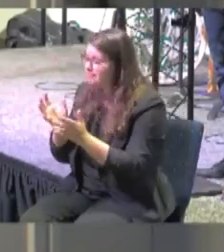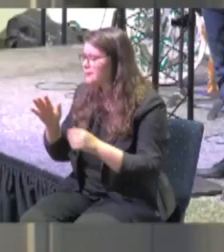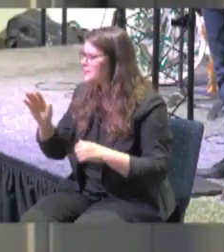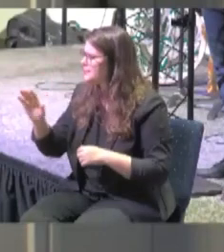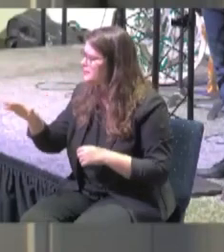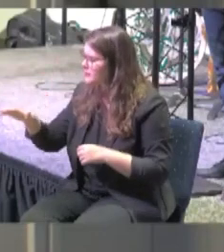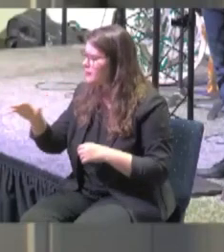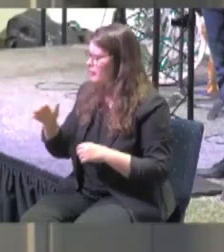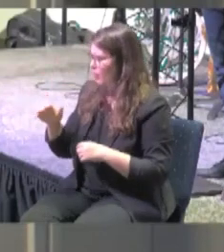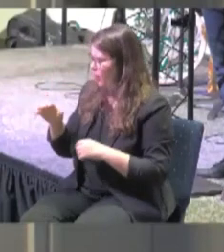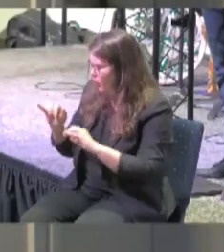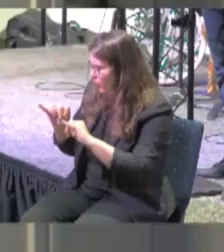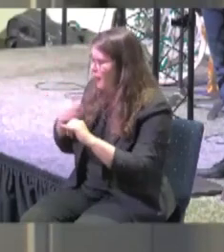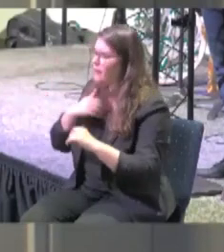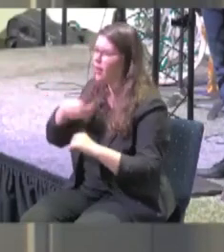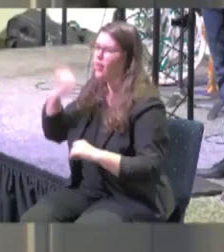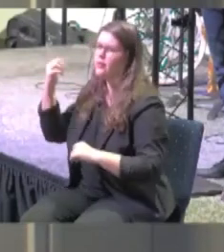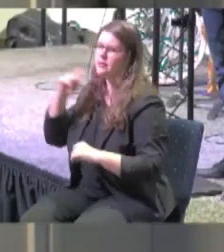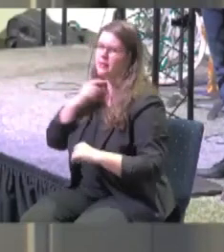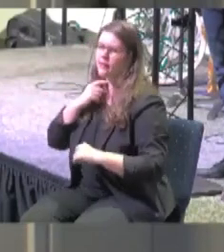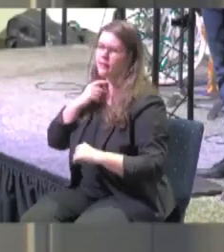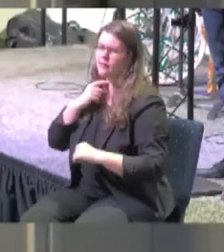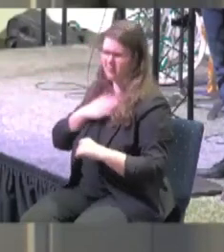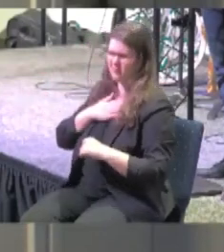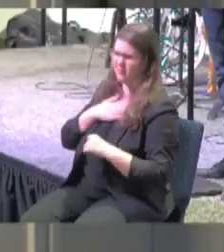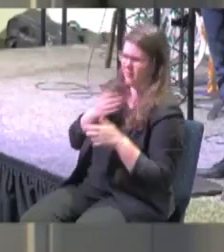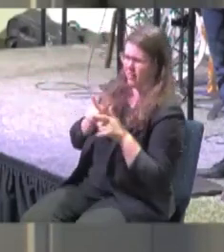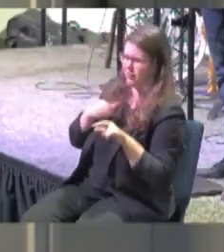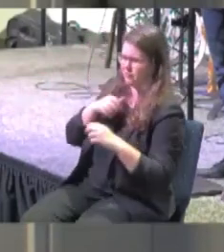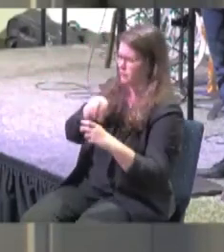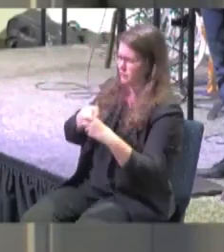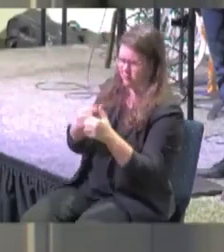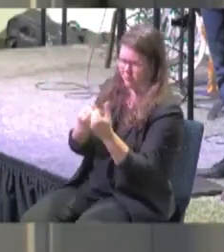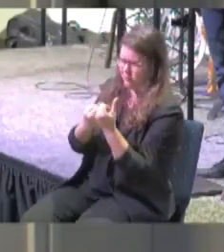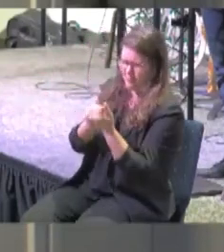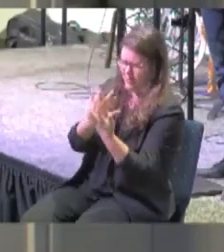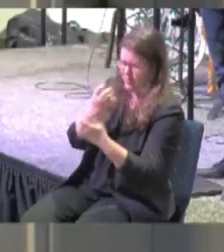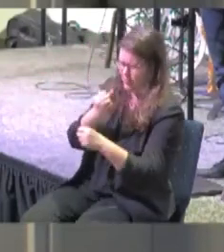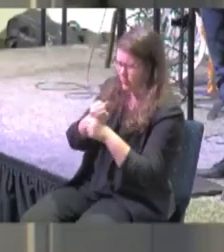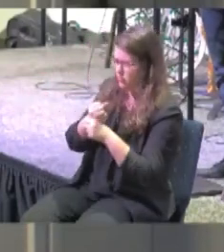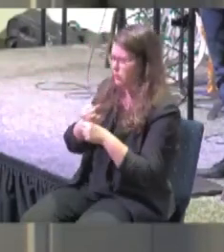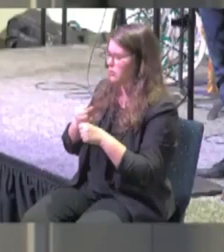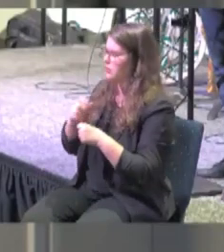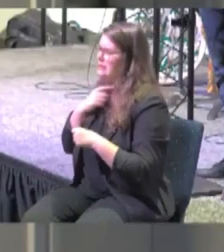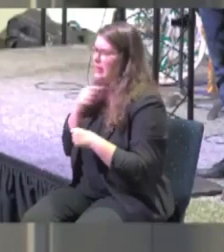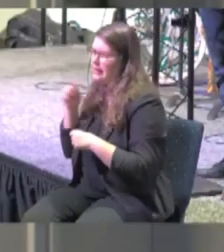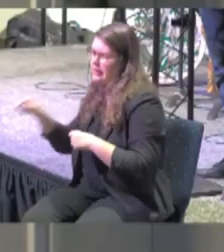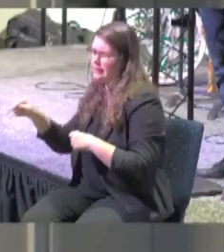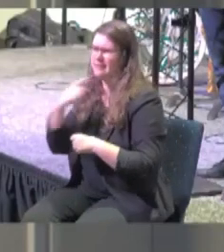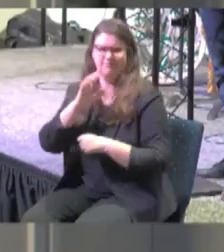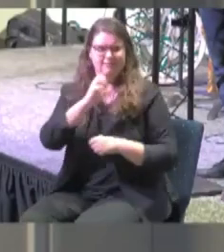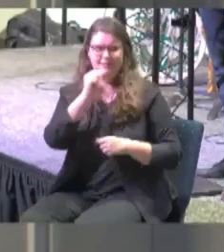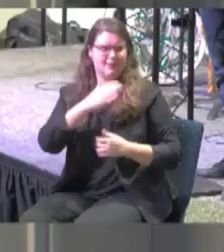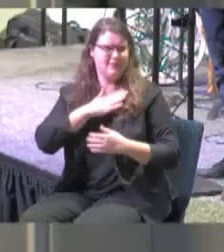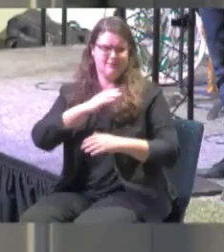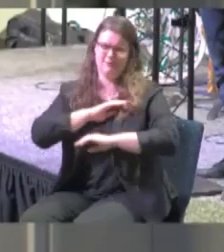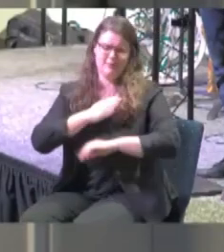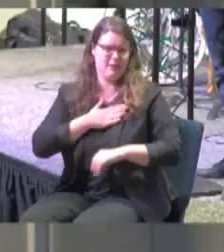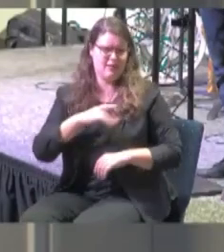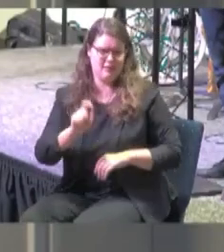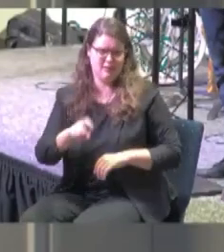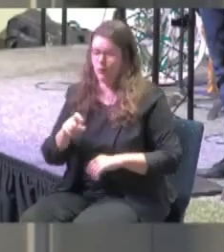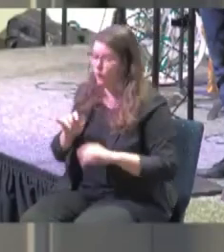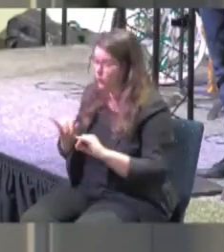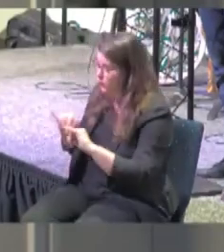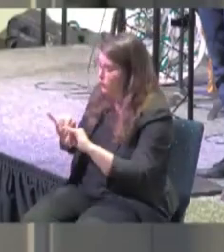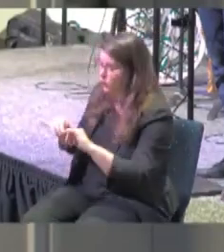different dialect versions of a Bible that I was involved in for many years. People are saying, no, it doesn't meet my needs, therefore I want a different one. And of